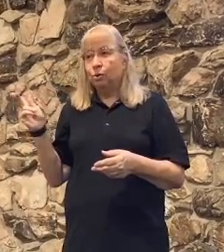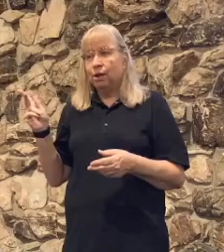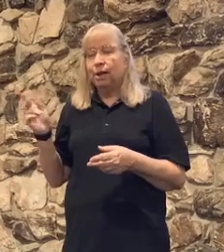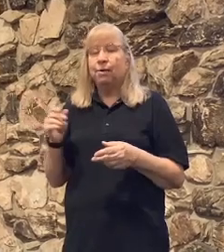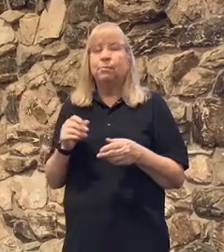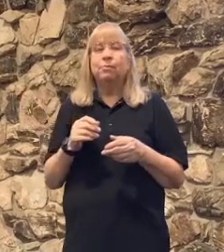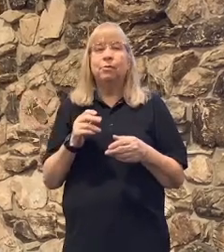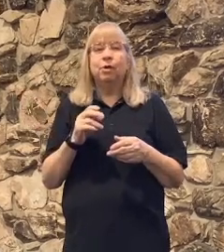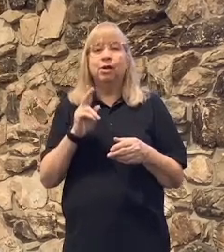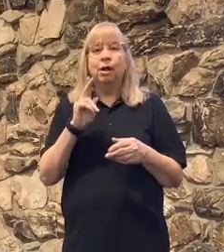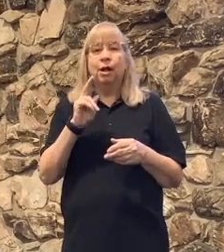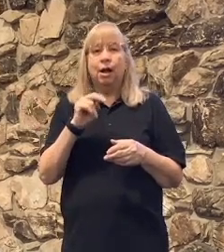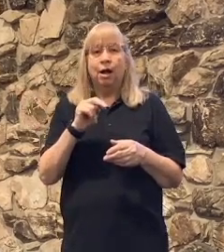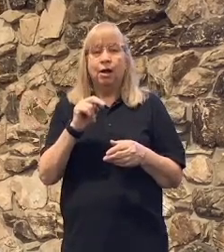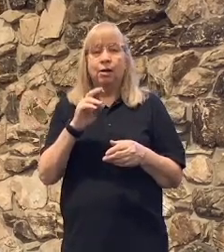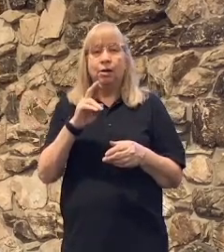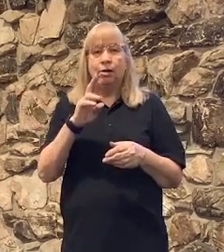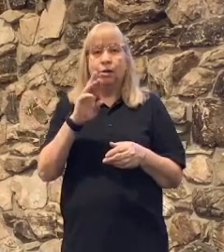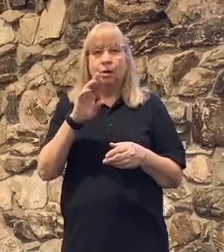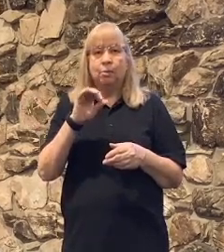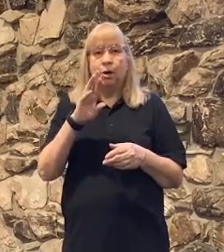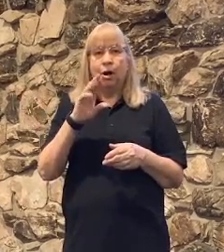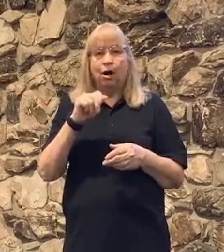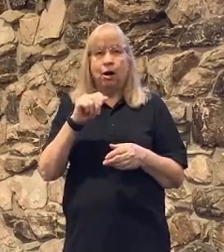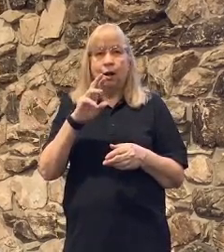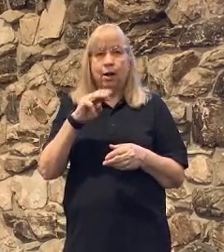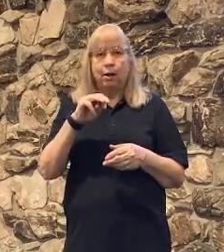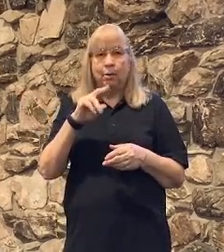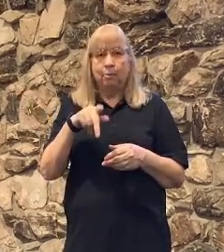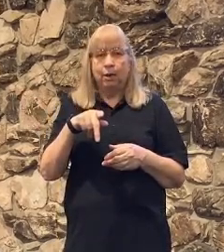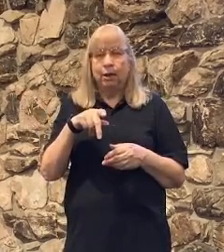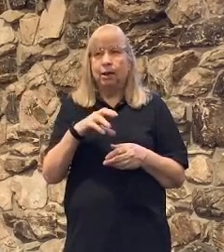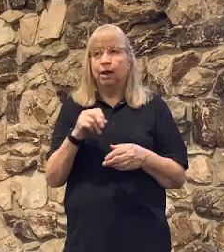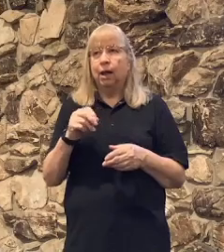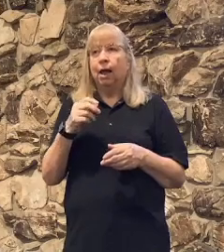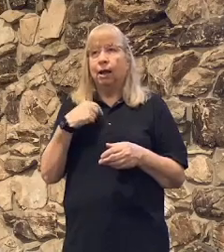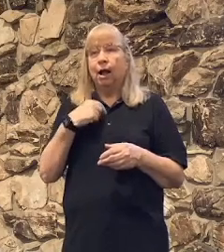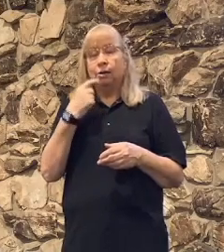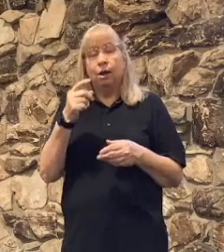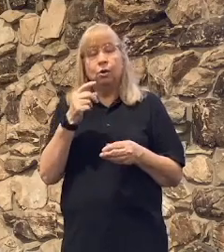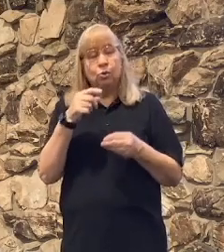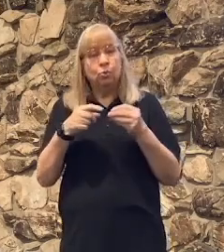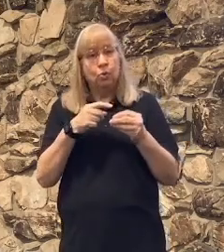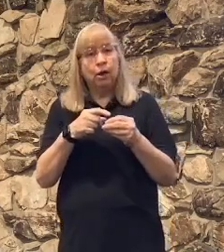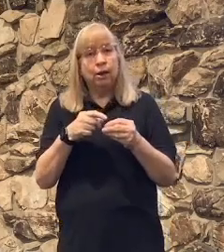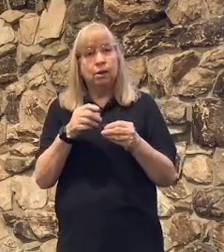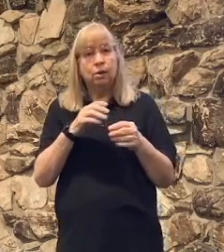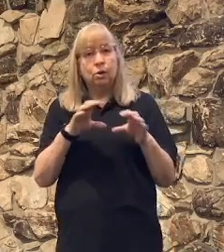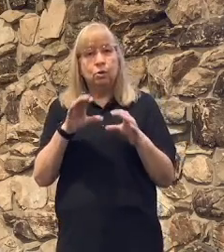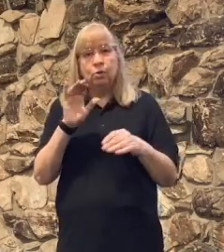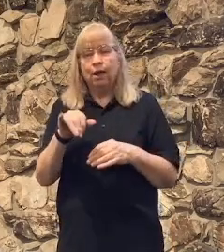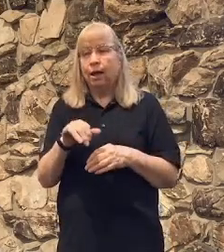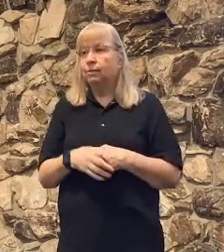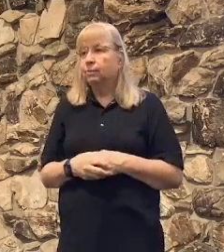And we're going to do one layer at a time. And I'll tell you when it's time to do the first layer and then each layer after that.